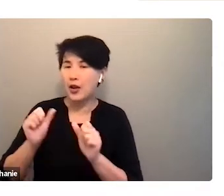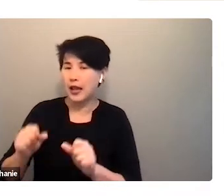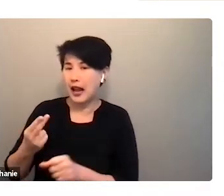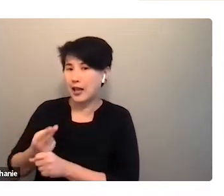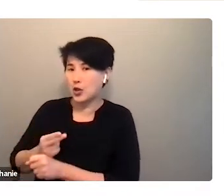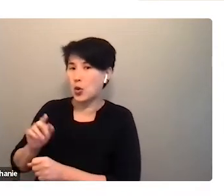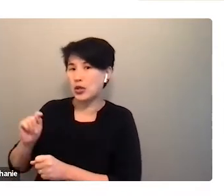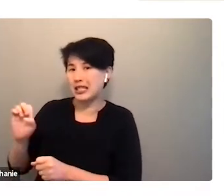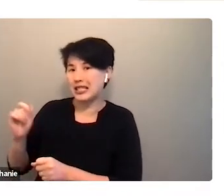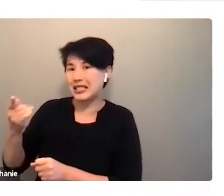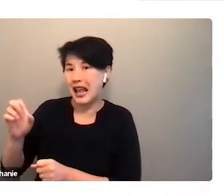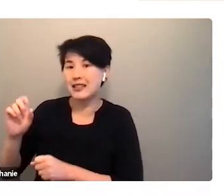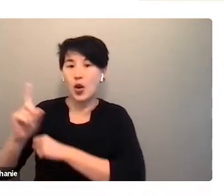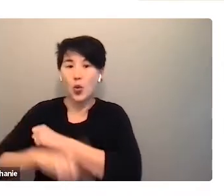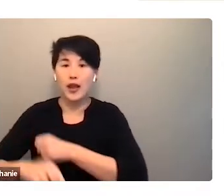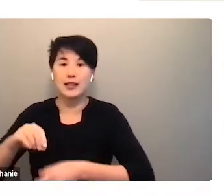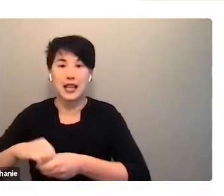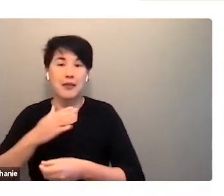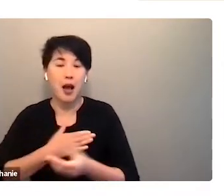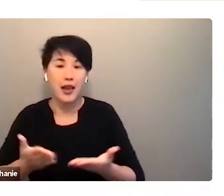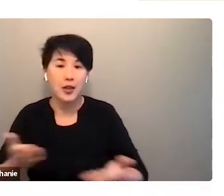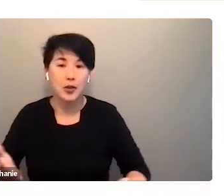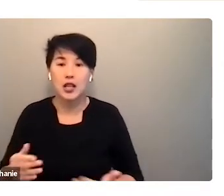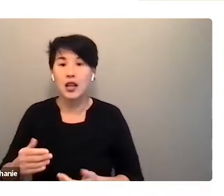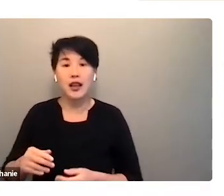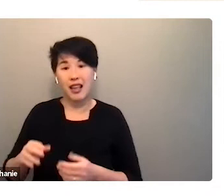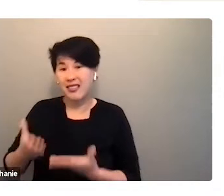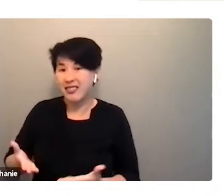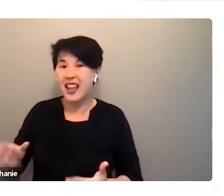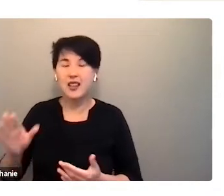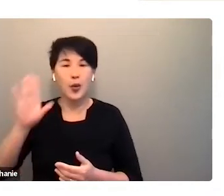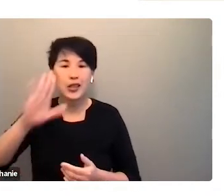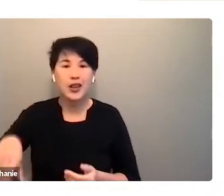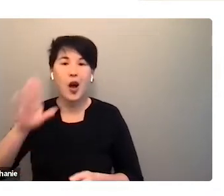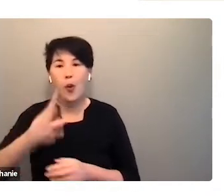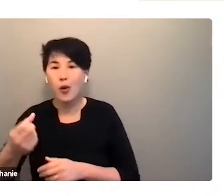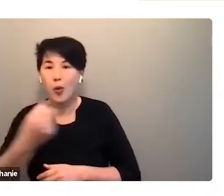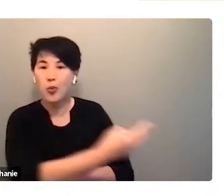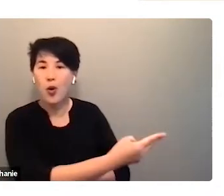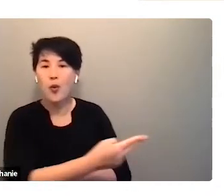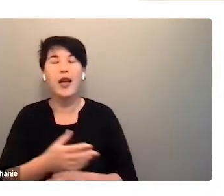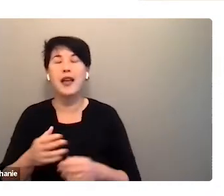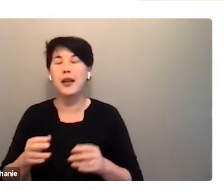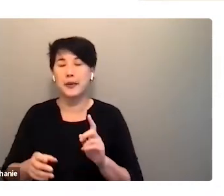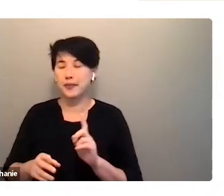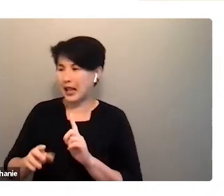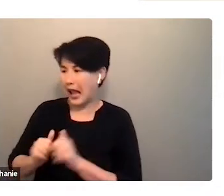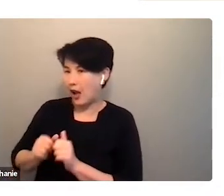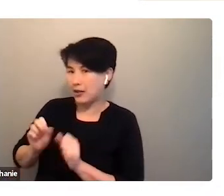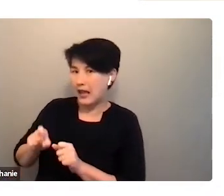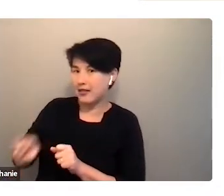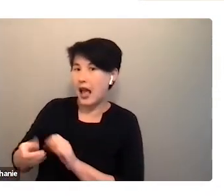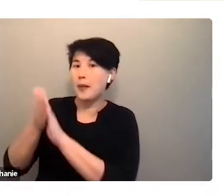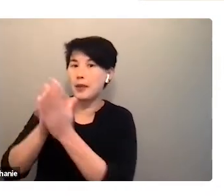my community and work with materials that were, say, destined to go into the bin or the trash, and turn them into something that's